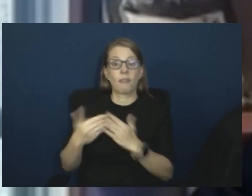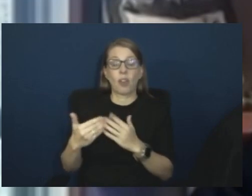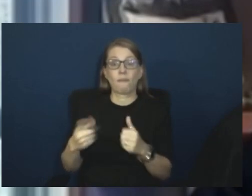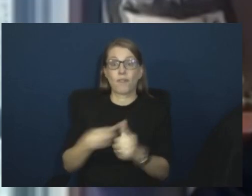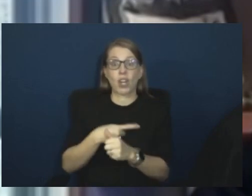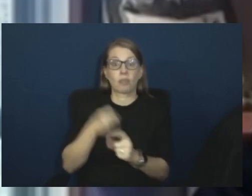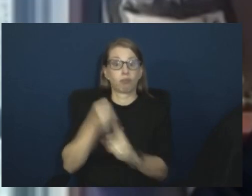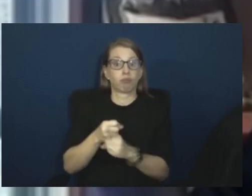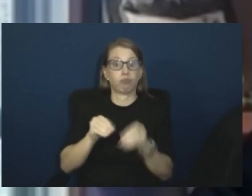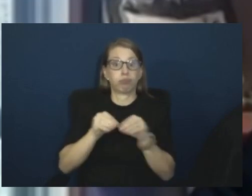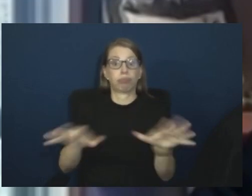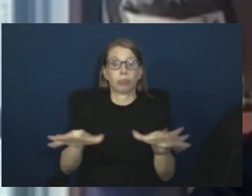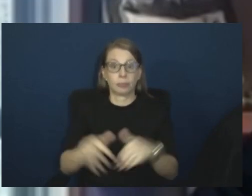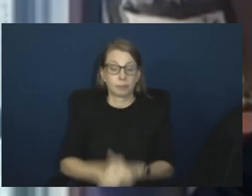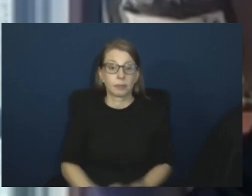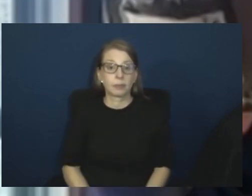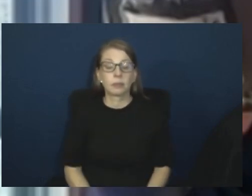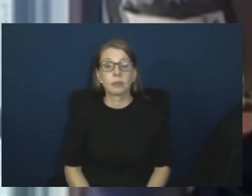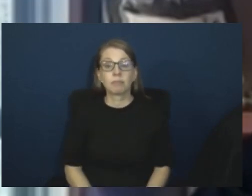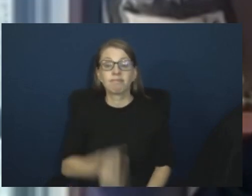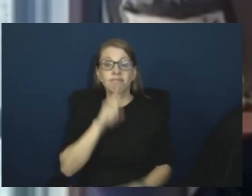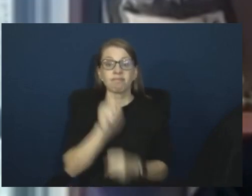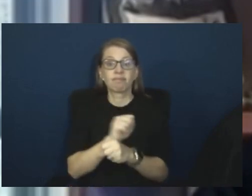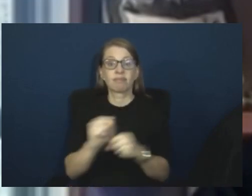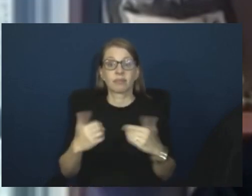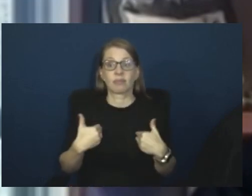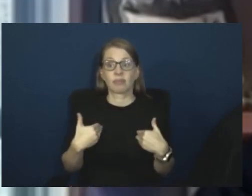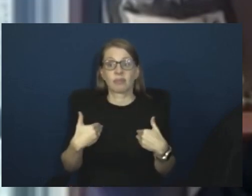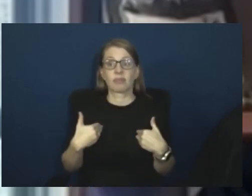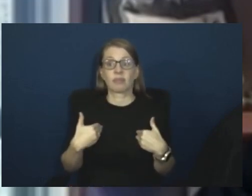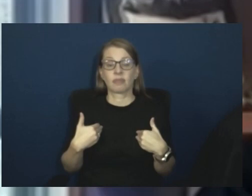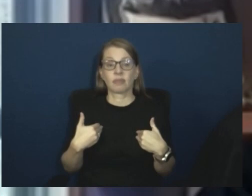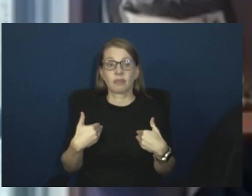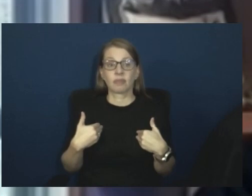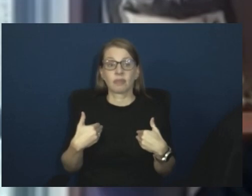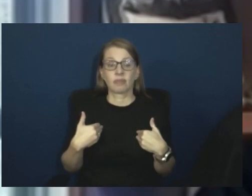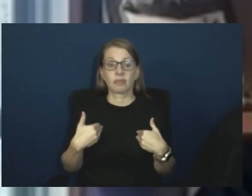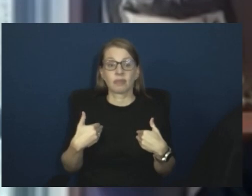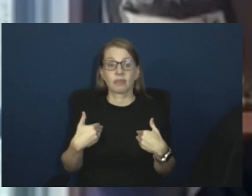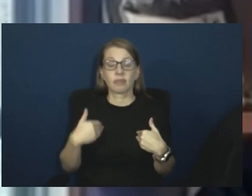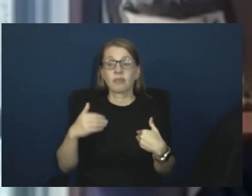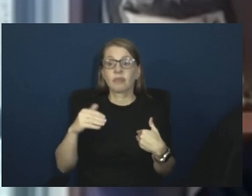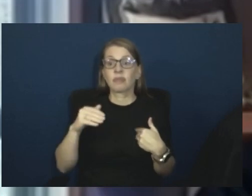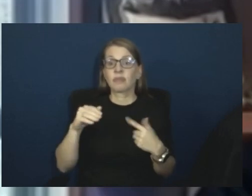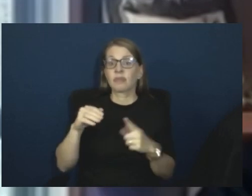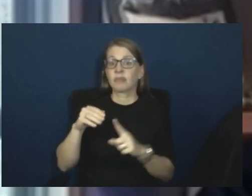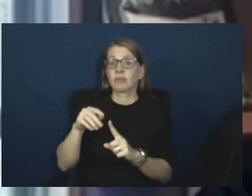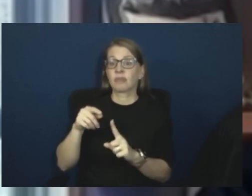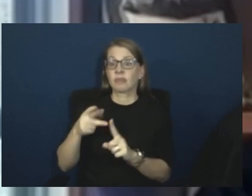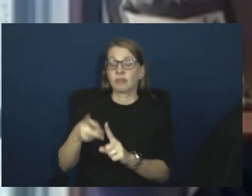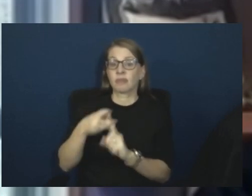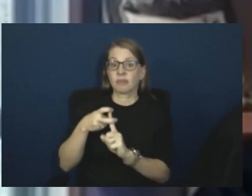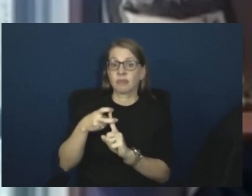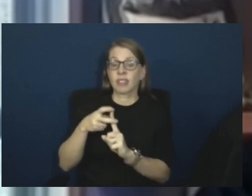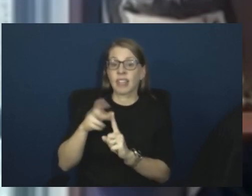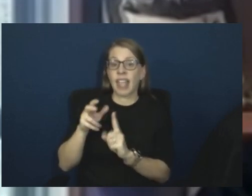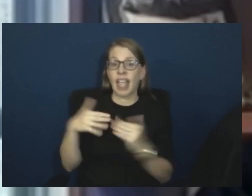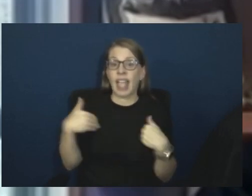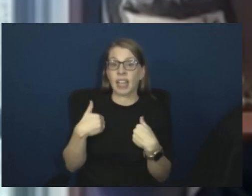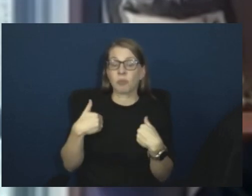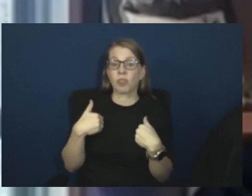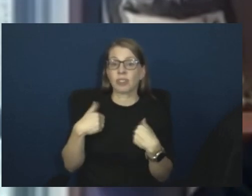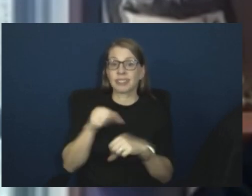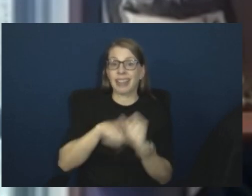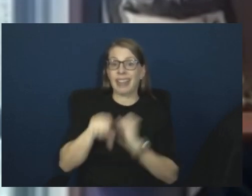first spreading. We actually have Randy Phoebus from Animal Science and Sally Davis from the College of